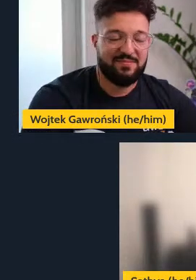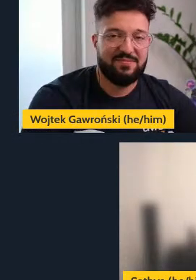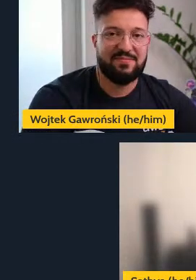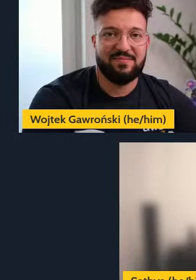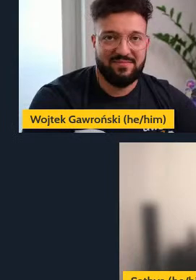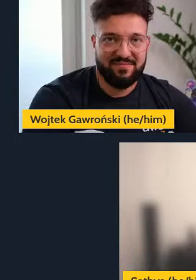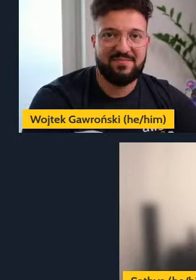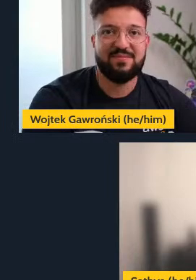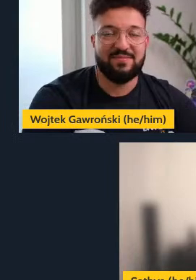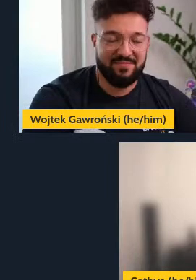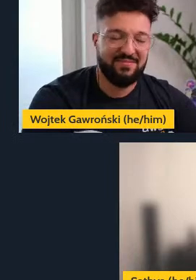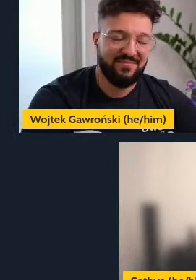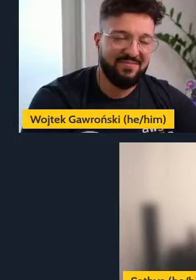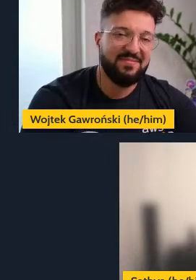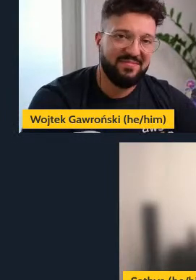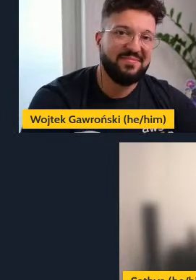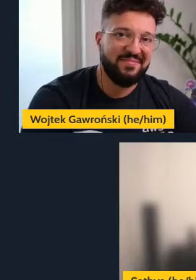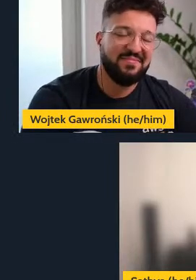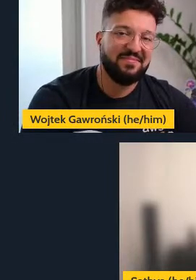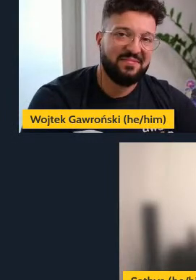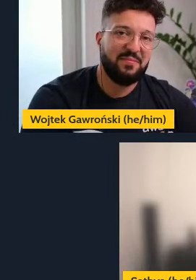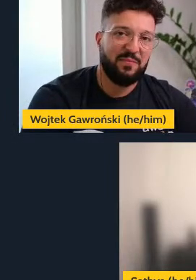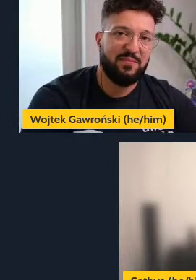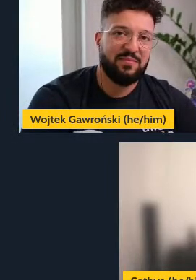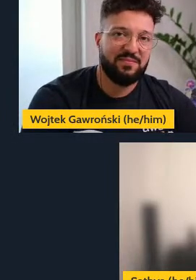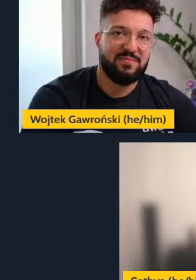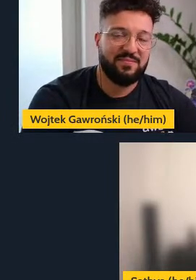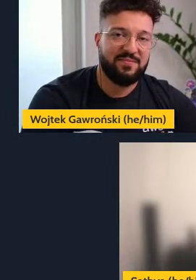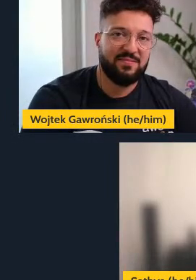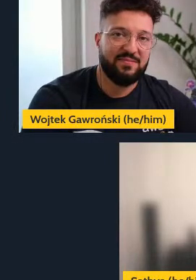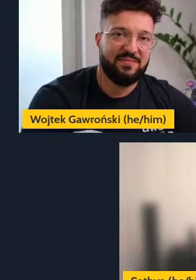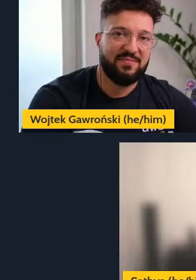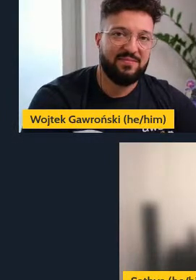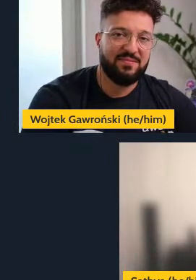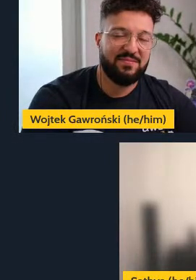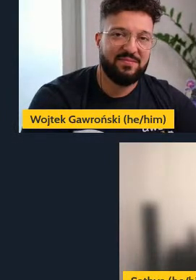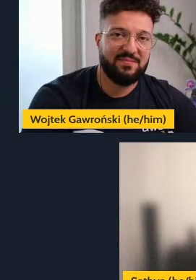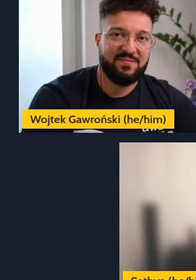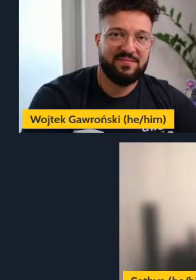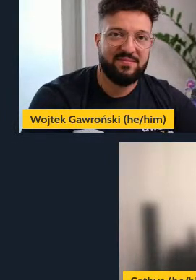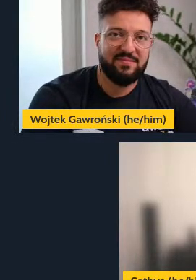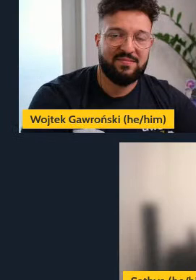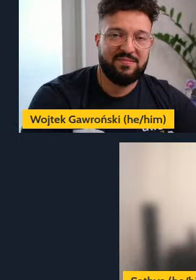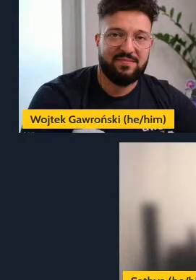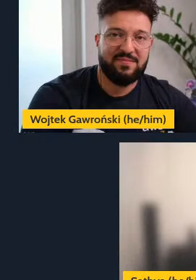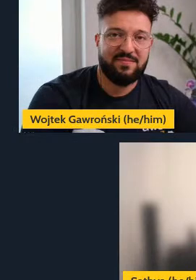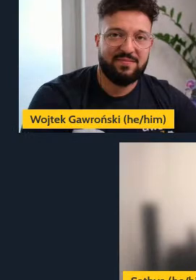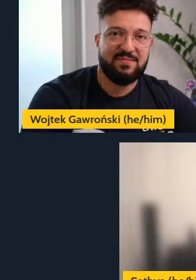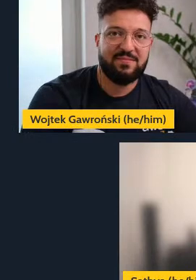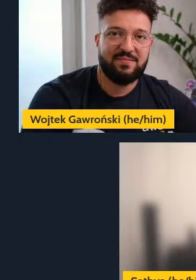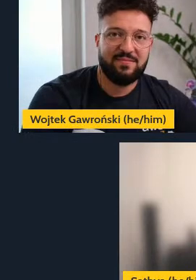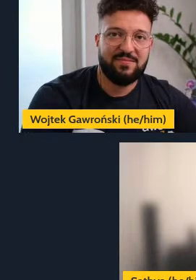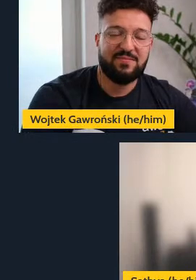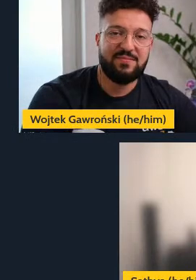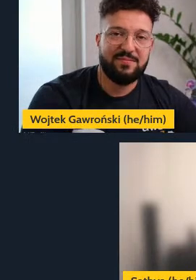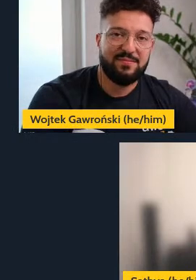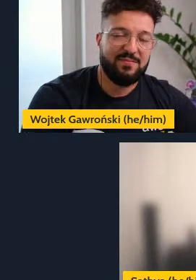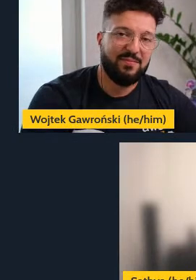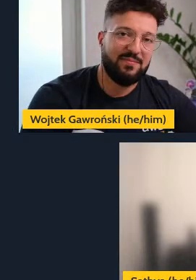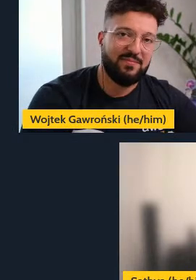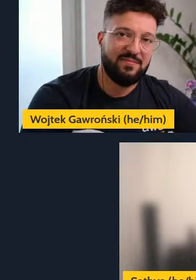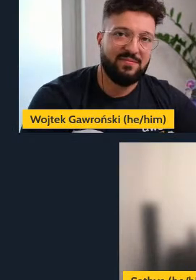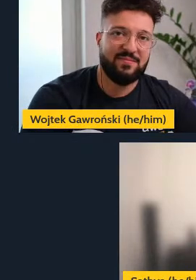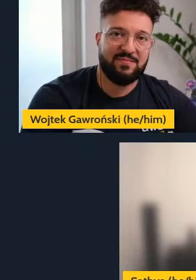different directions, like all very interesting, but like completely different, not even levels, but like ways of using CDK,